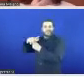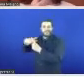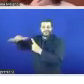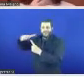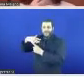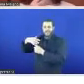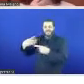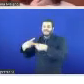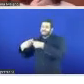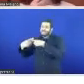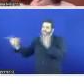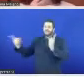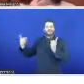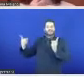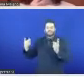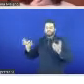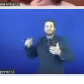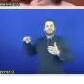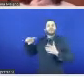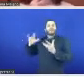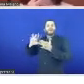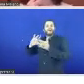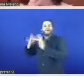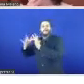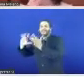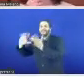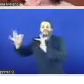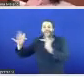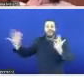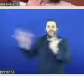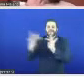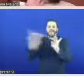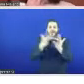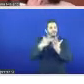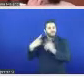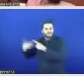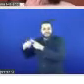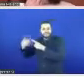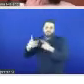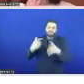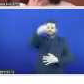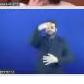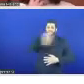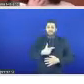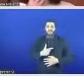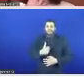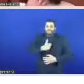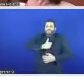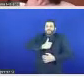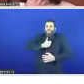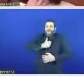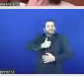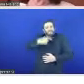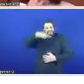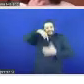derechos colectivos y los derechos individuales y requieren de medidas especiales que